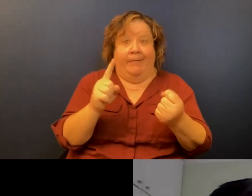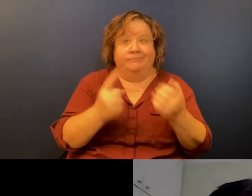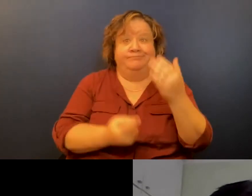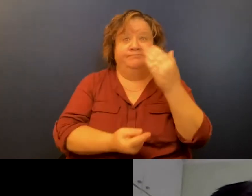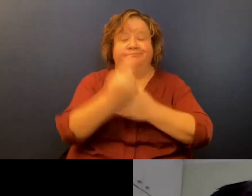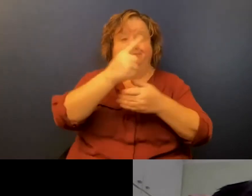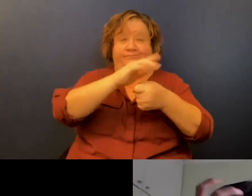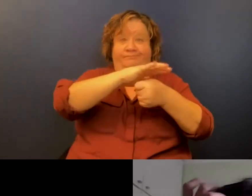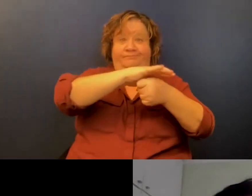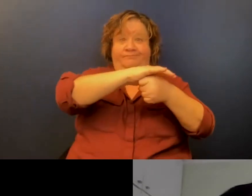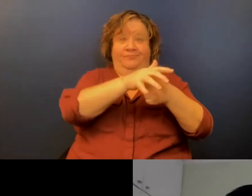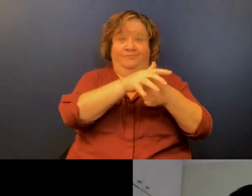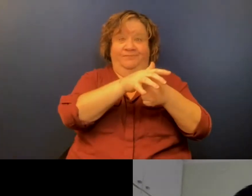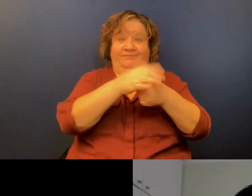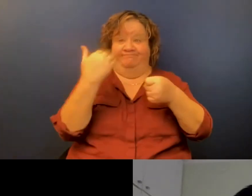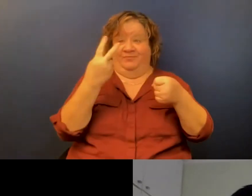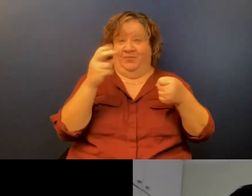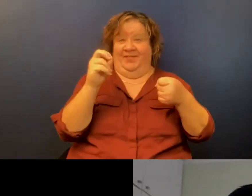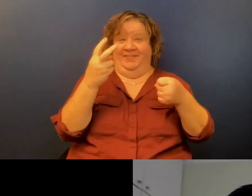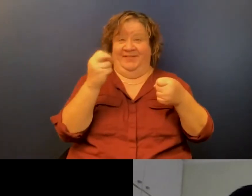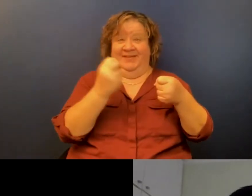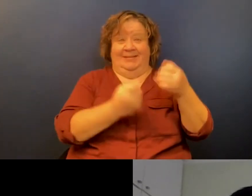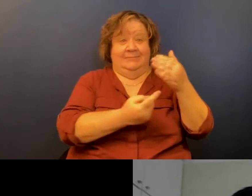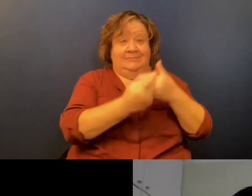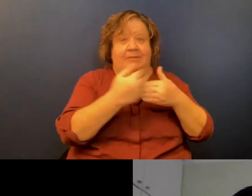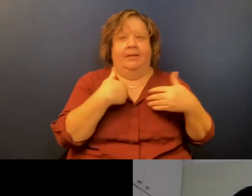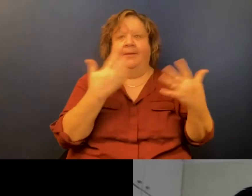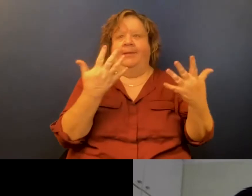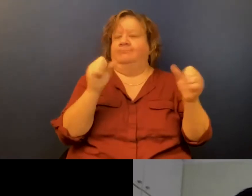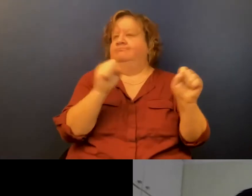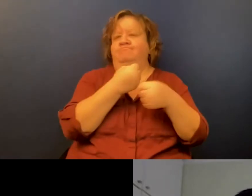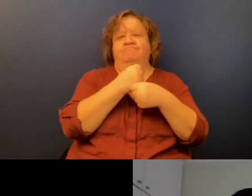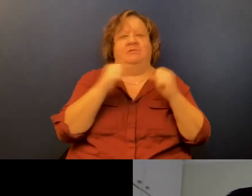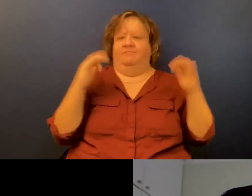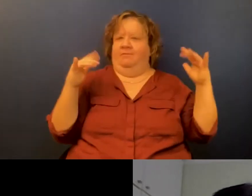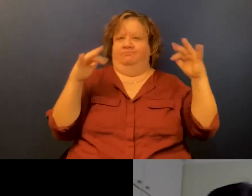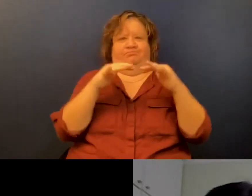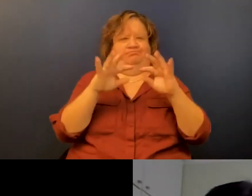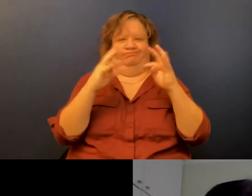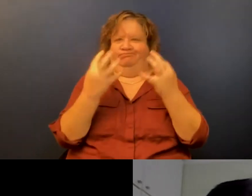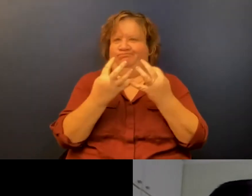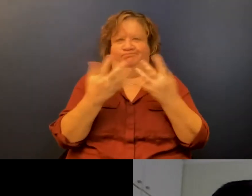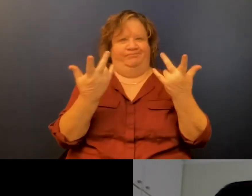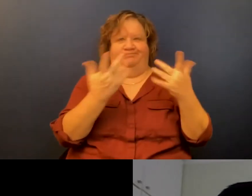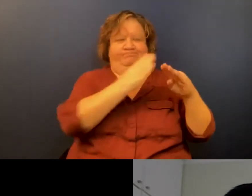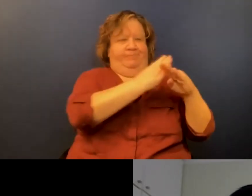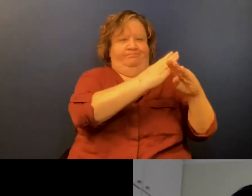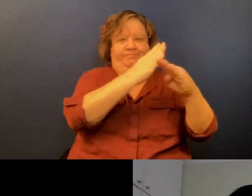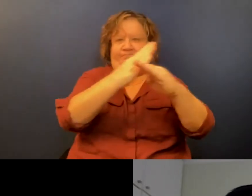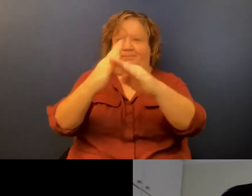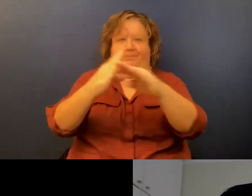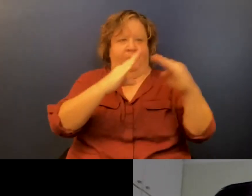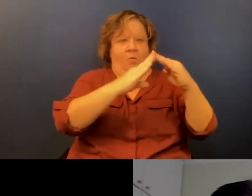to hold the meeting, also because of lockdown. Therefore, we decided to find a way